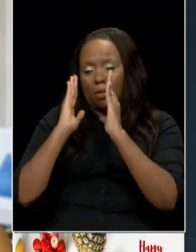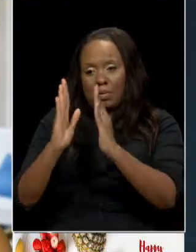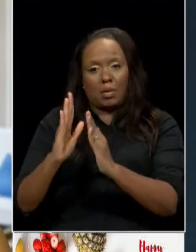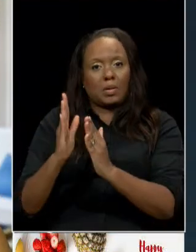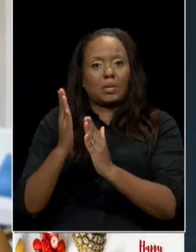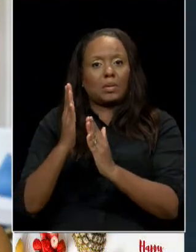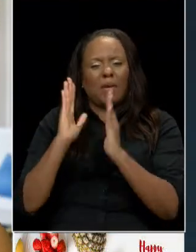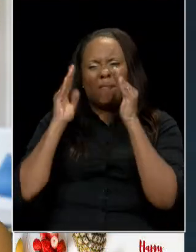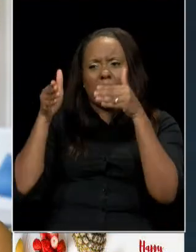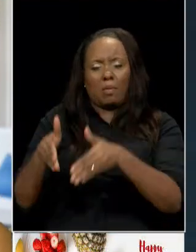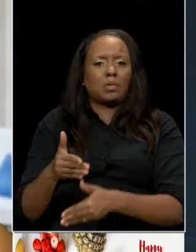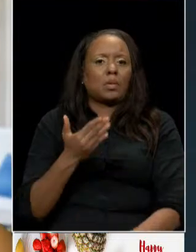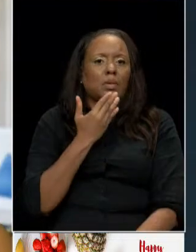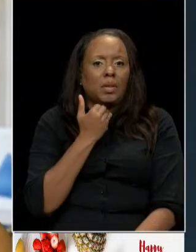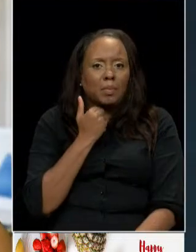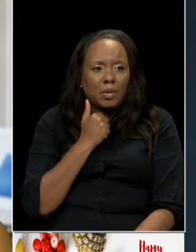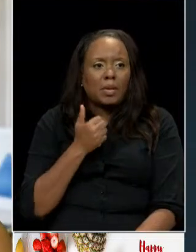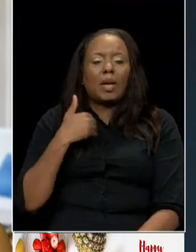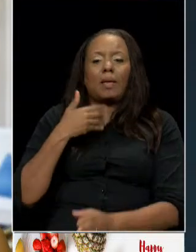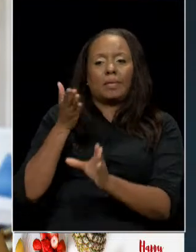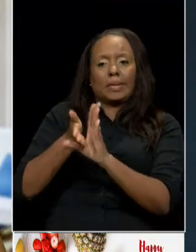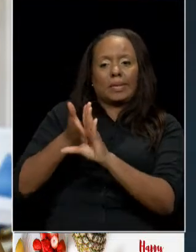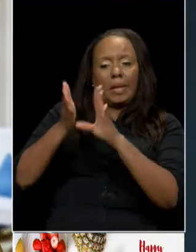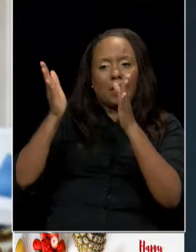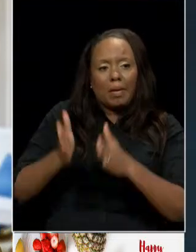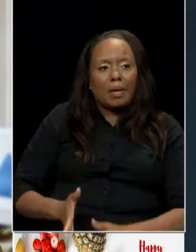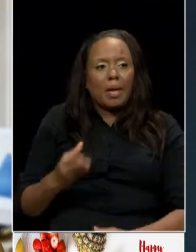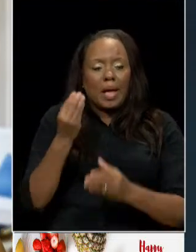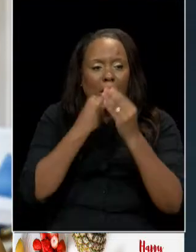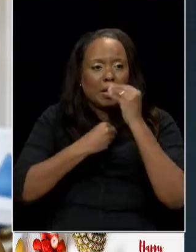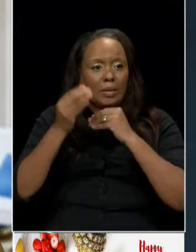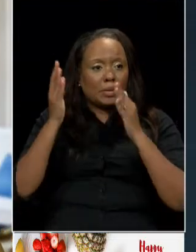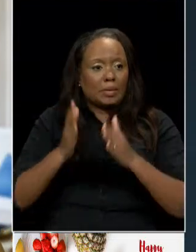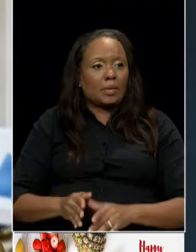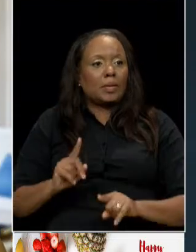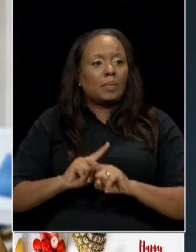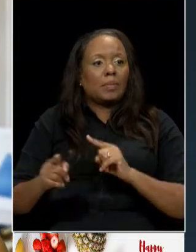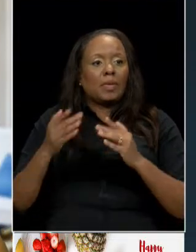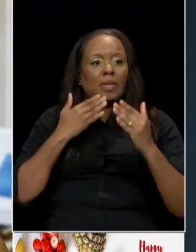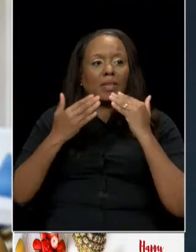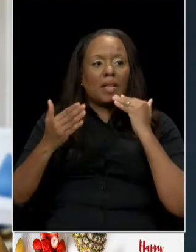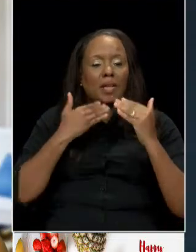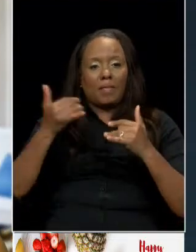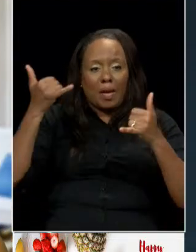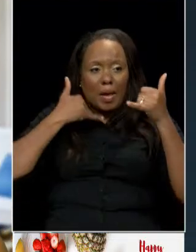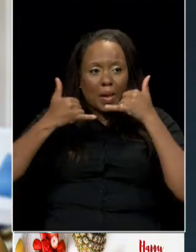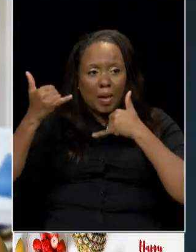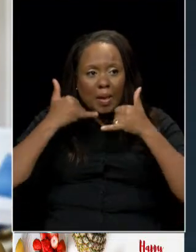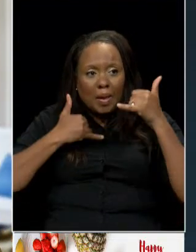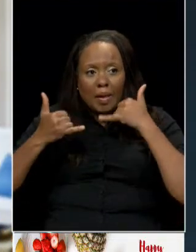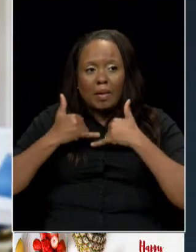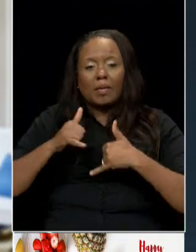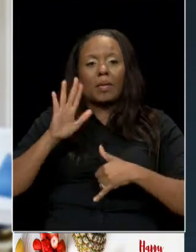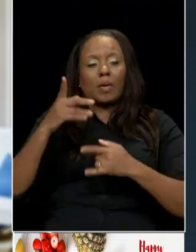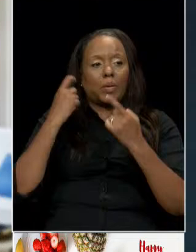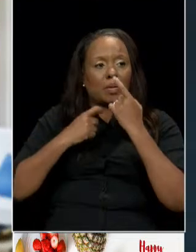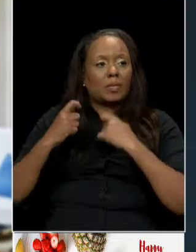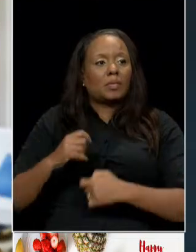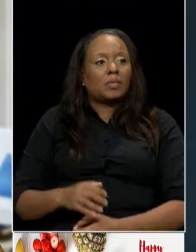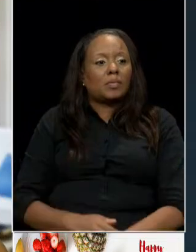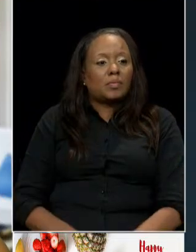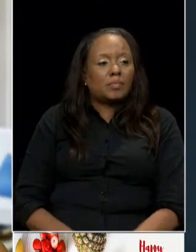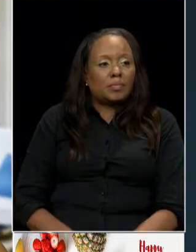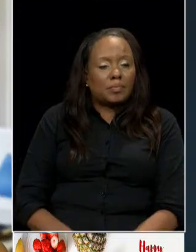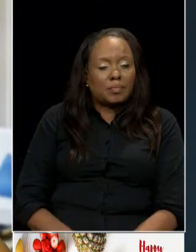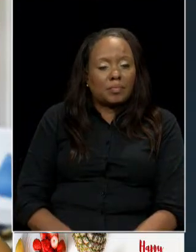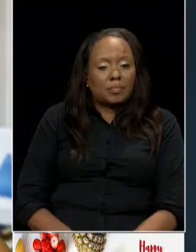have the psychologist and we'll have the dietitian back with us. But we thank you for your calls and for your questions. We also need